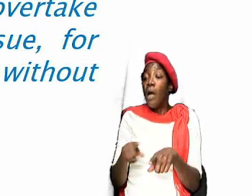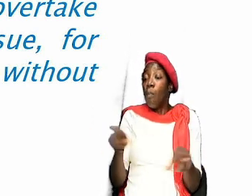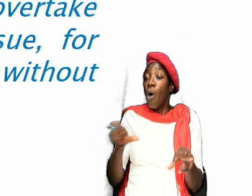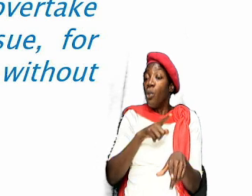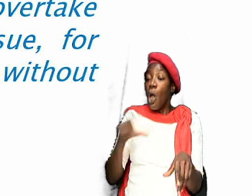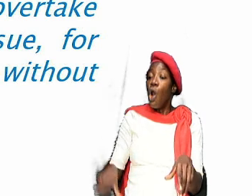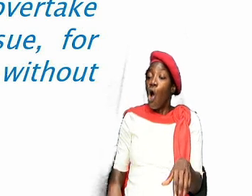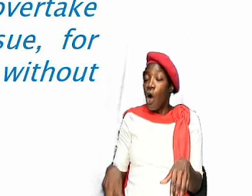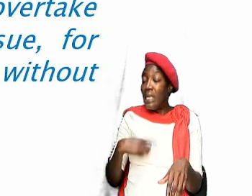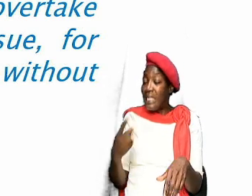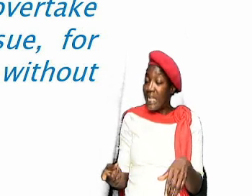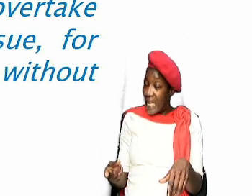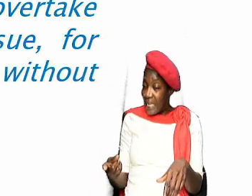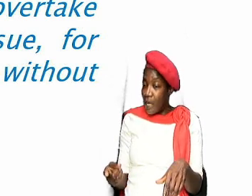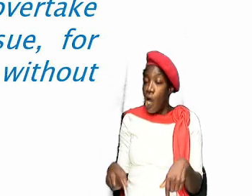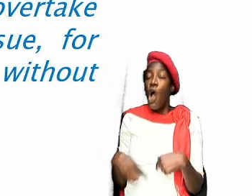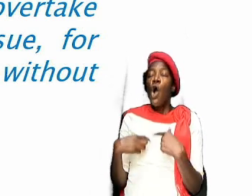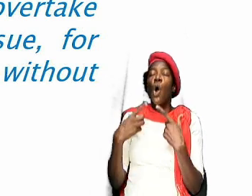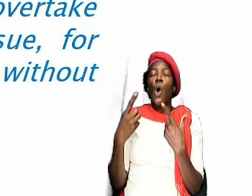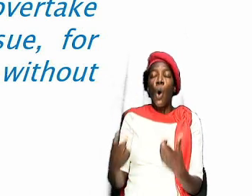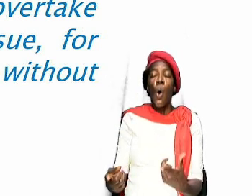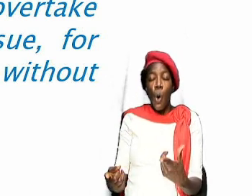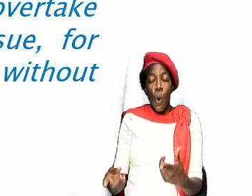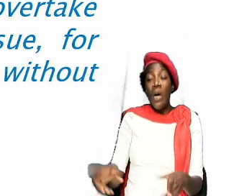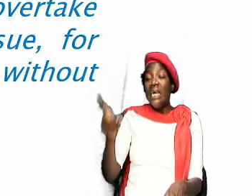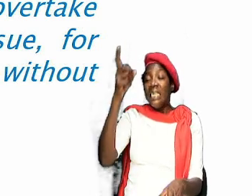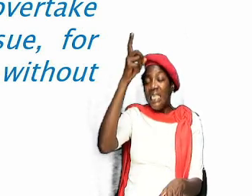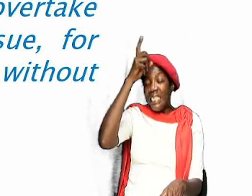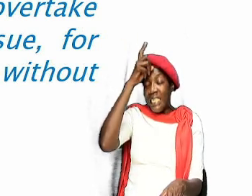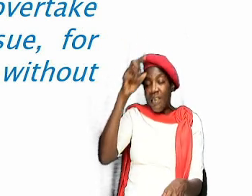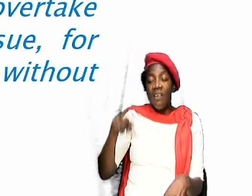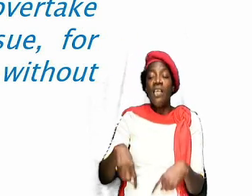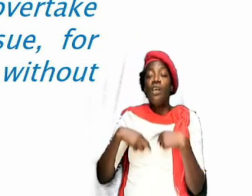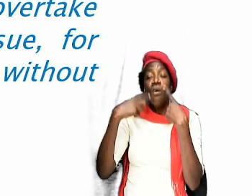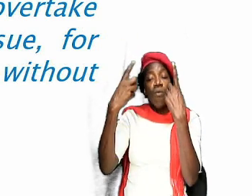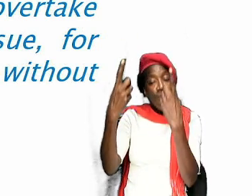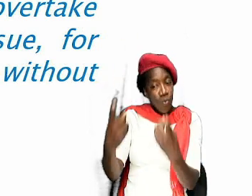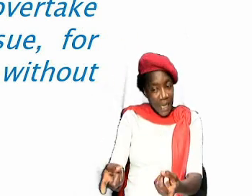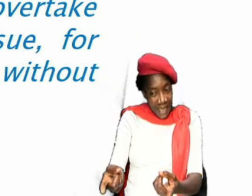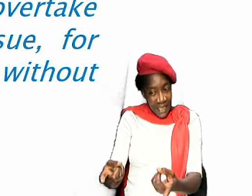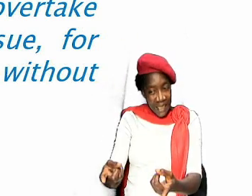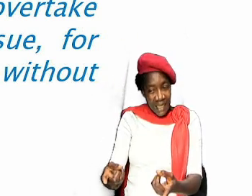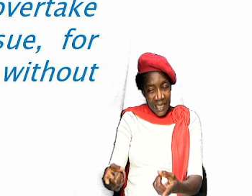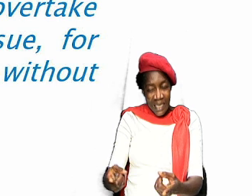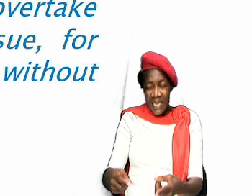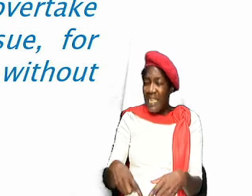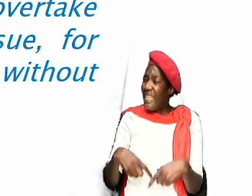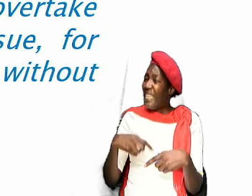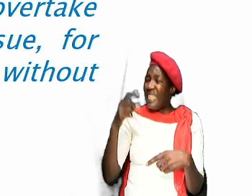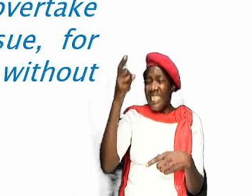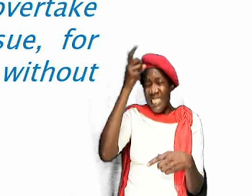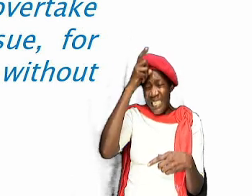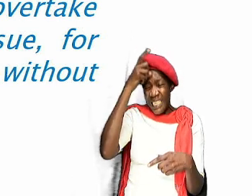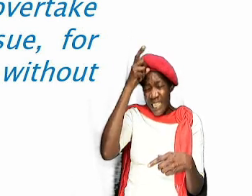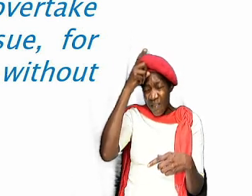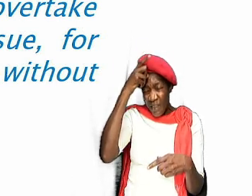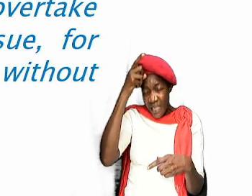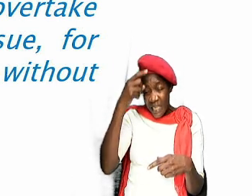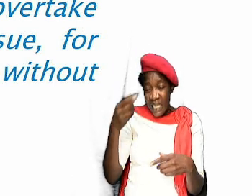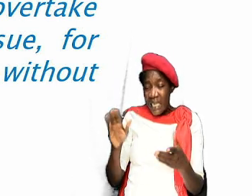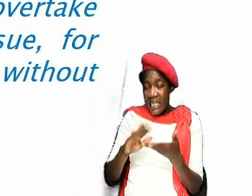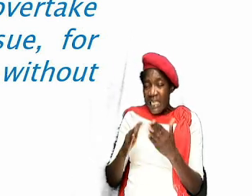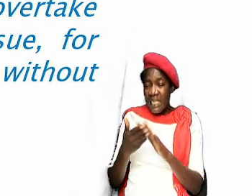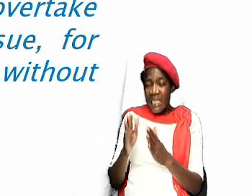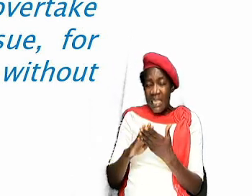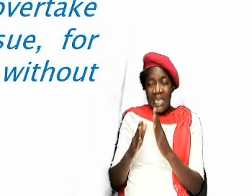said the second time, go, David went. And while David was in the city, he inquired of the Lord. It